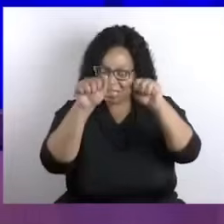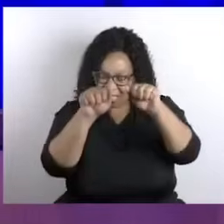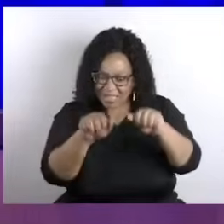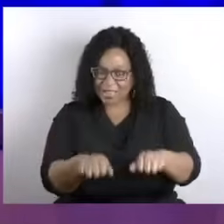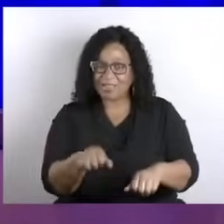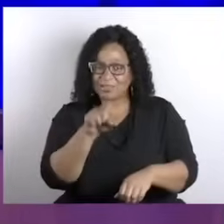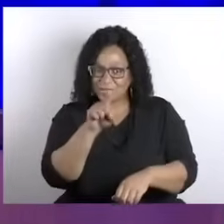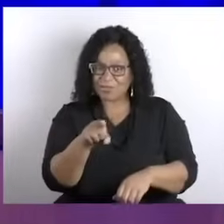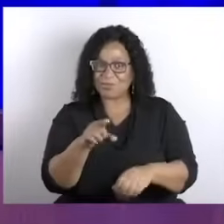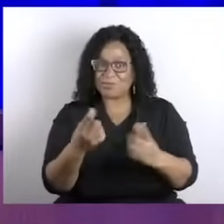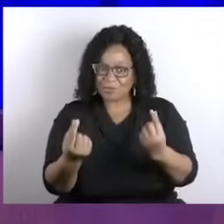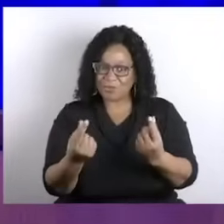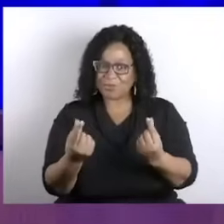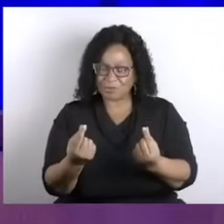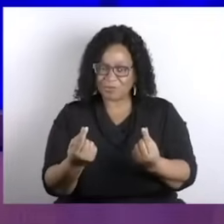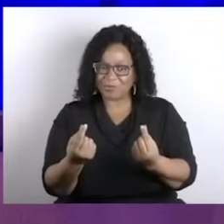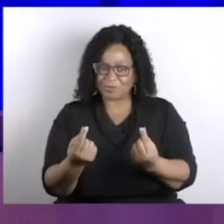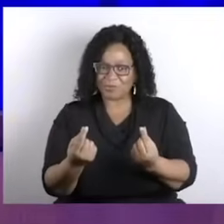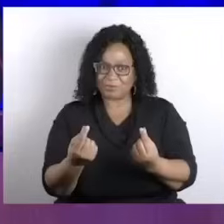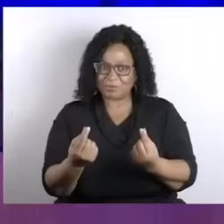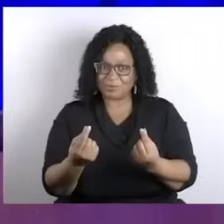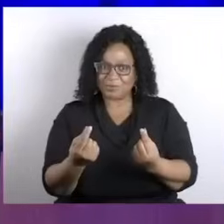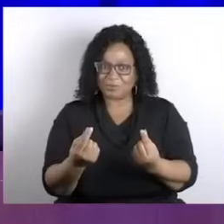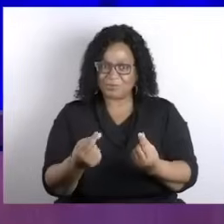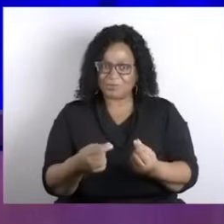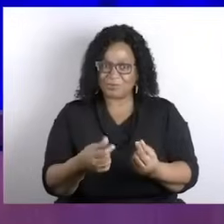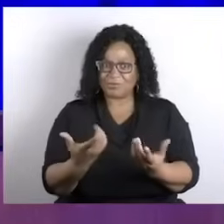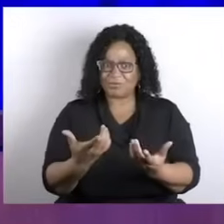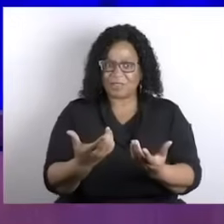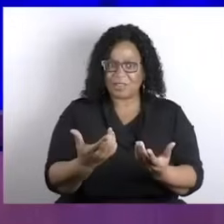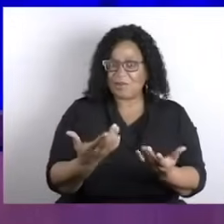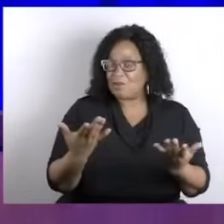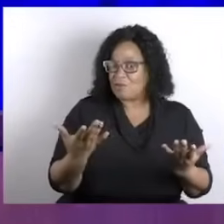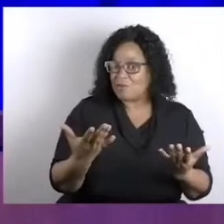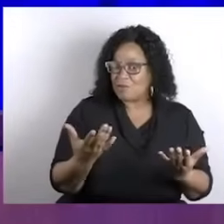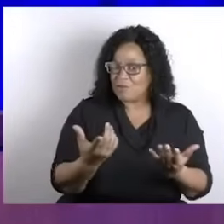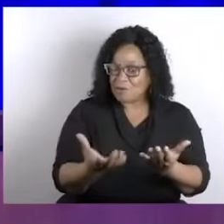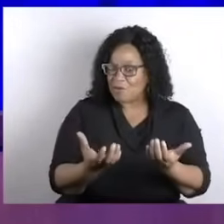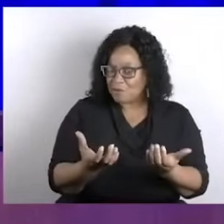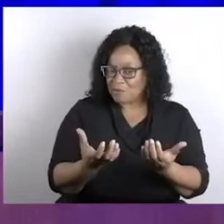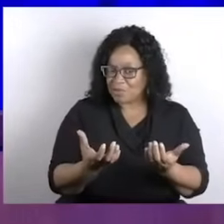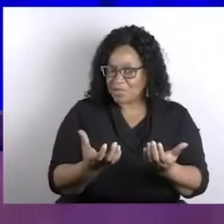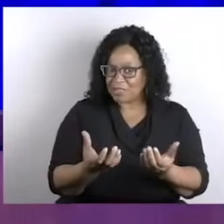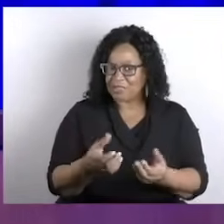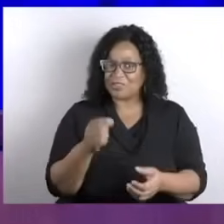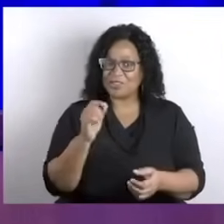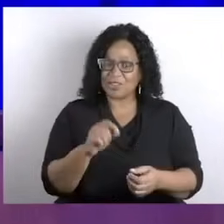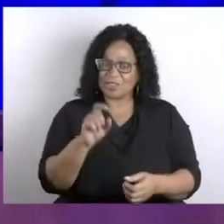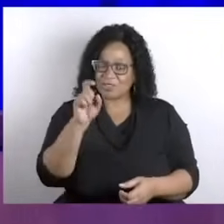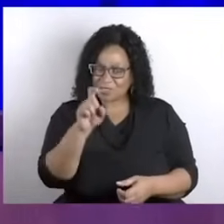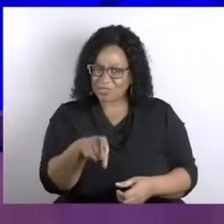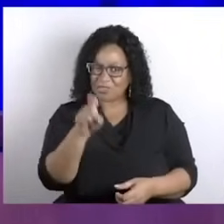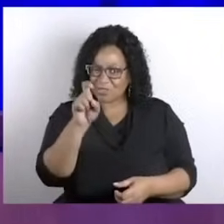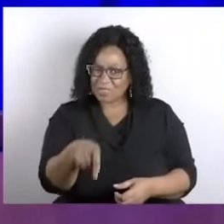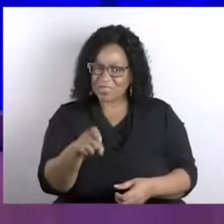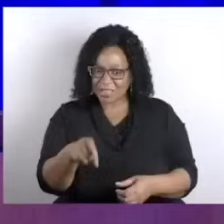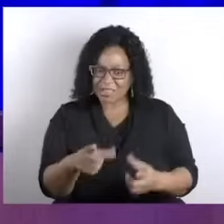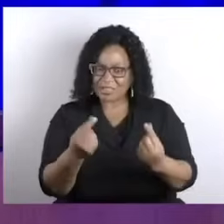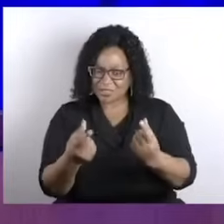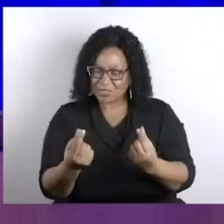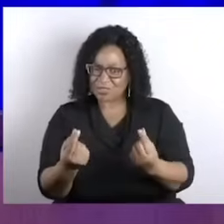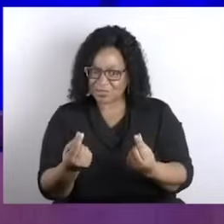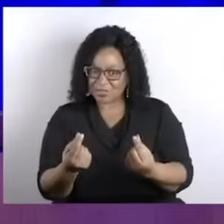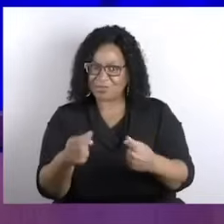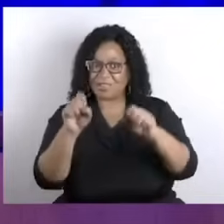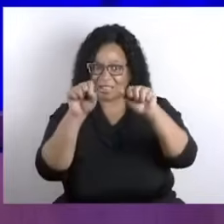should be doing during this season, but you letting these moments pass you by? What is it that you should be doing while you got a little more extra time, but